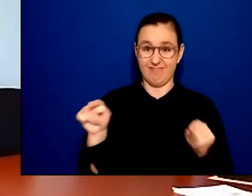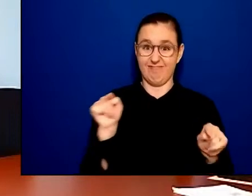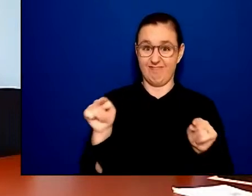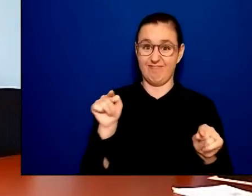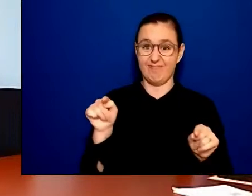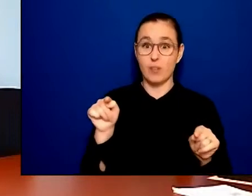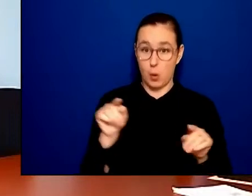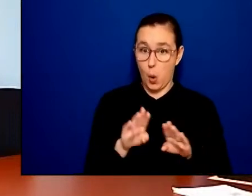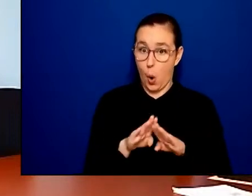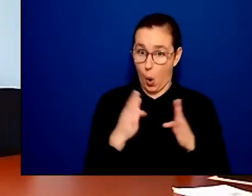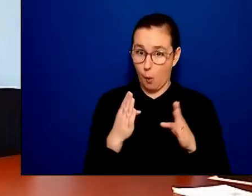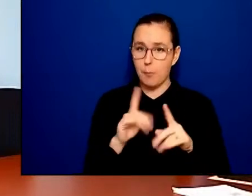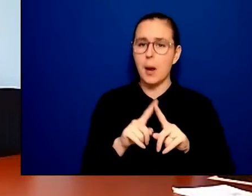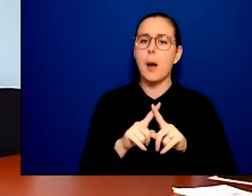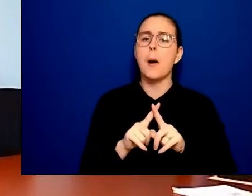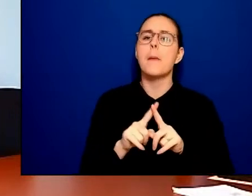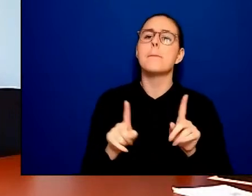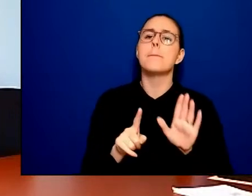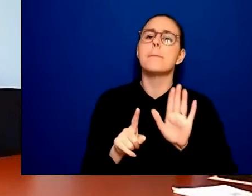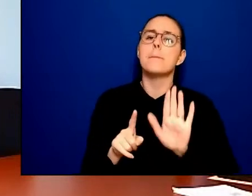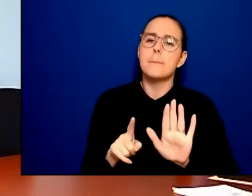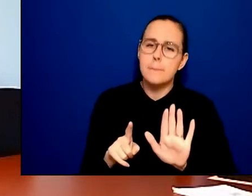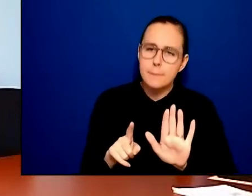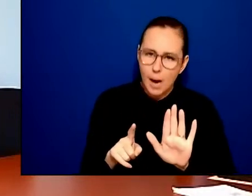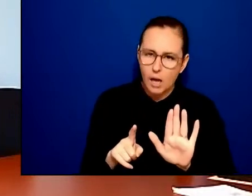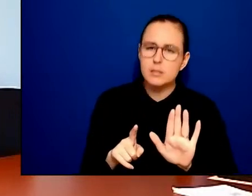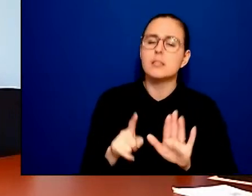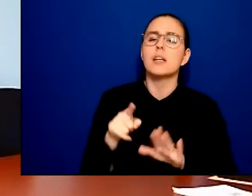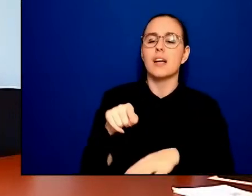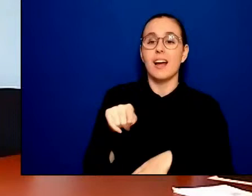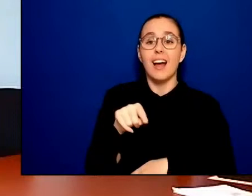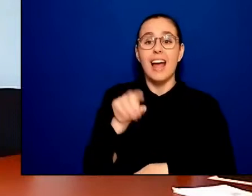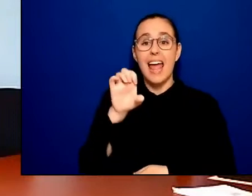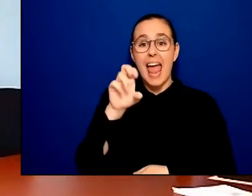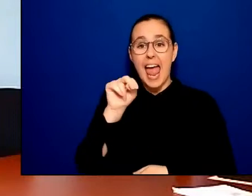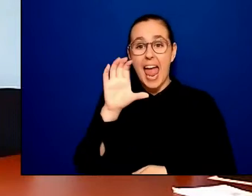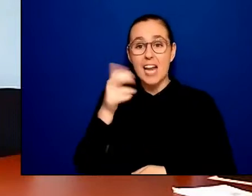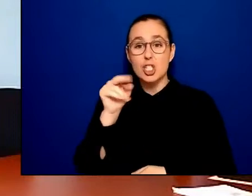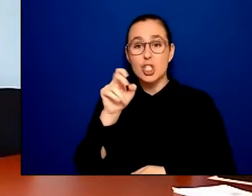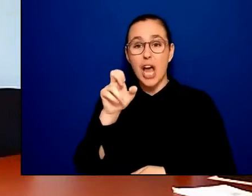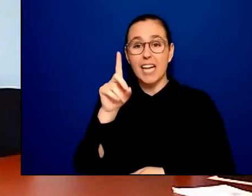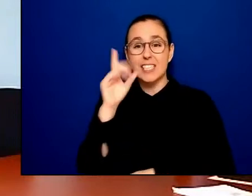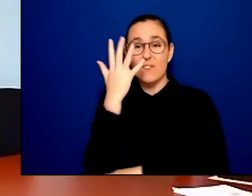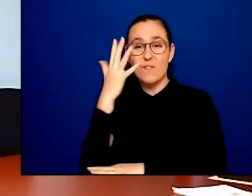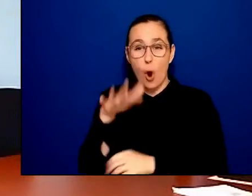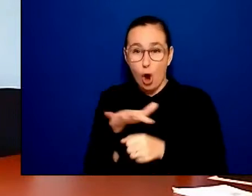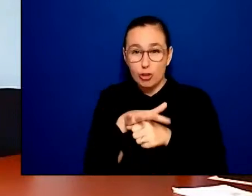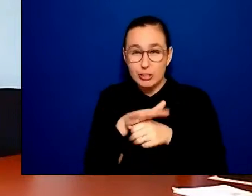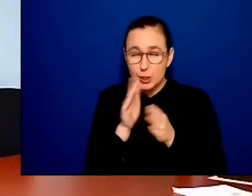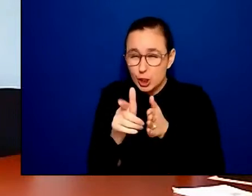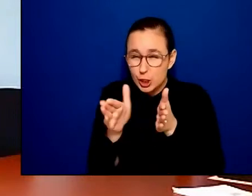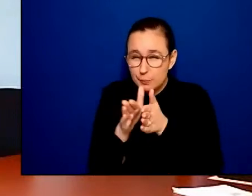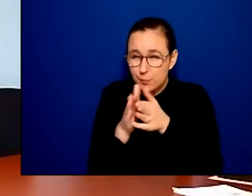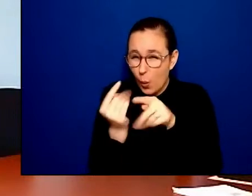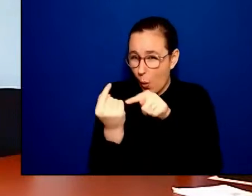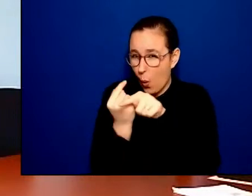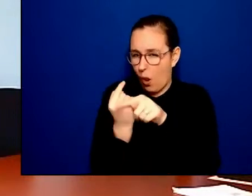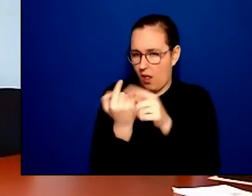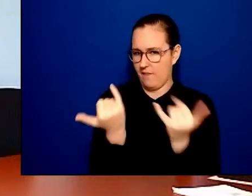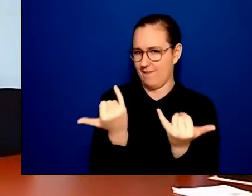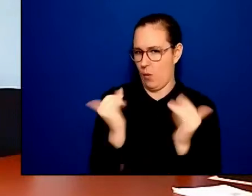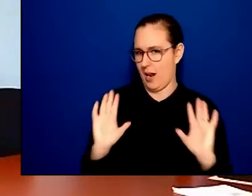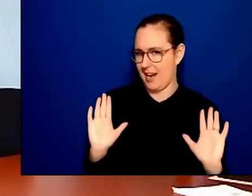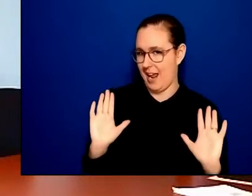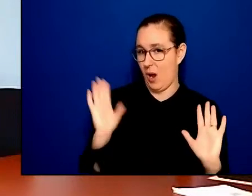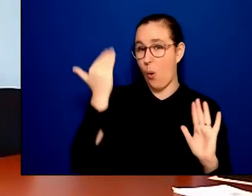rocks and debris, but able to keep that corridor open. So overall, core conditions have stabilized